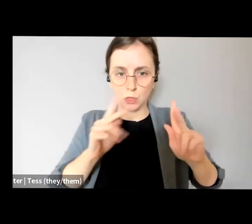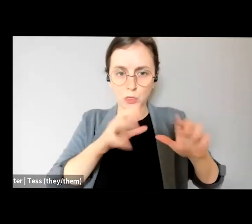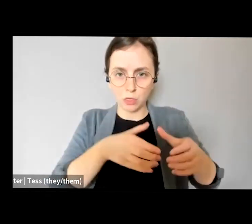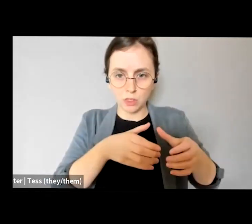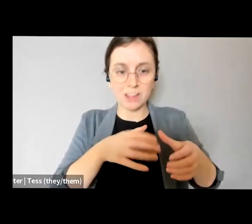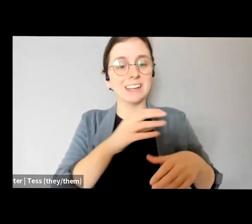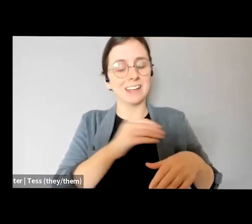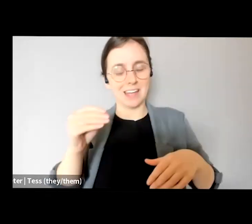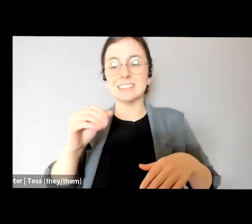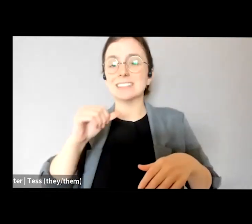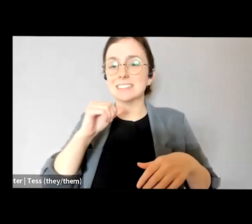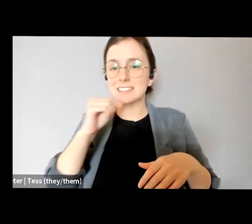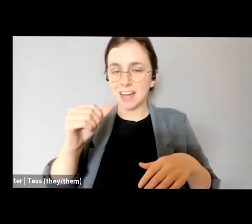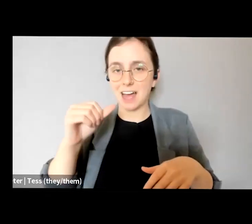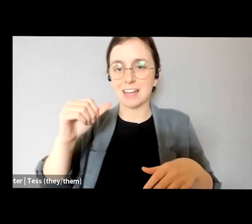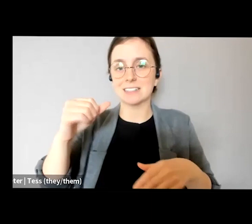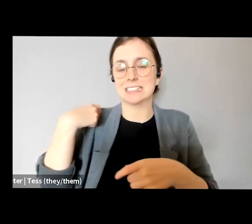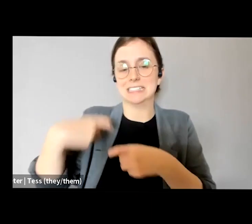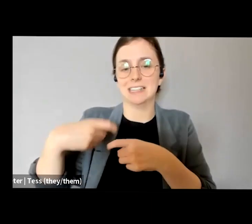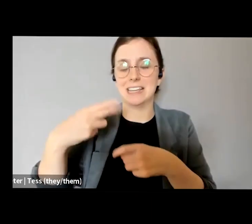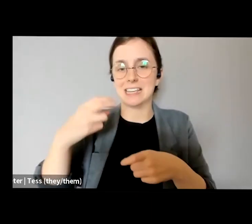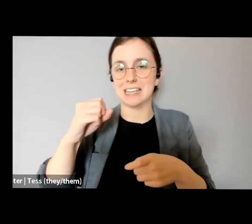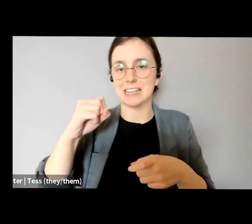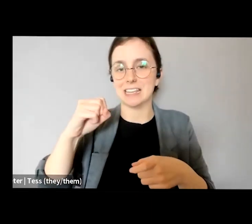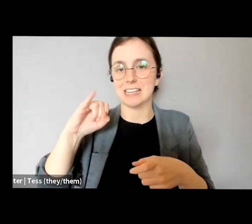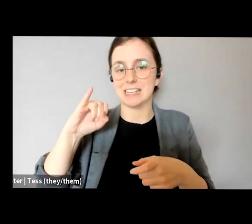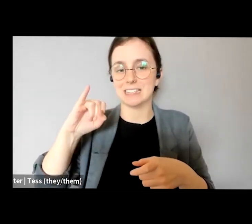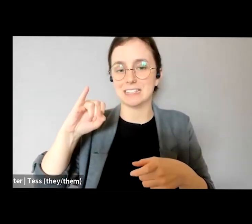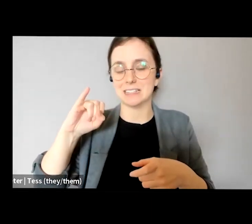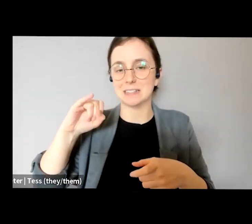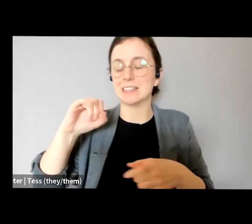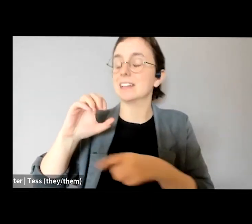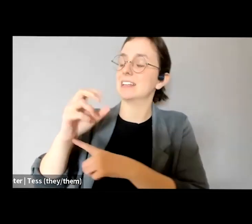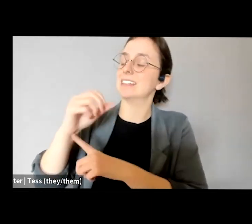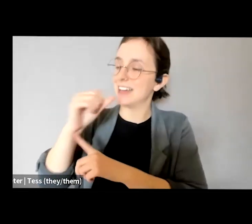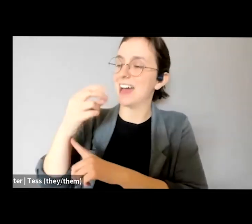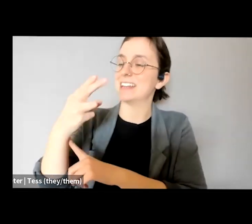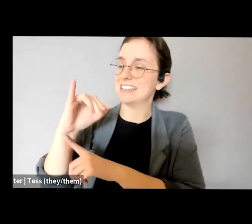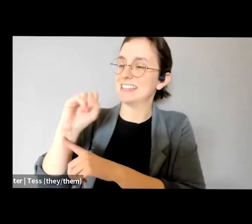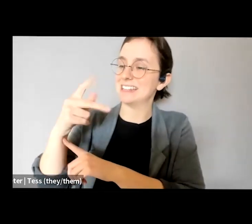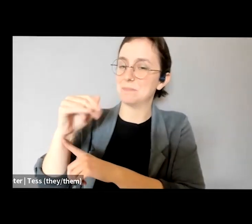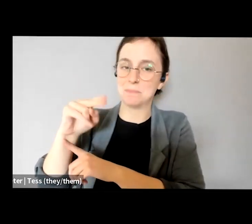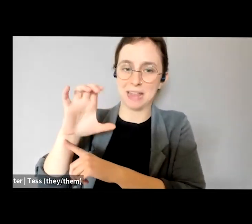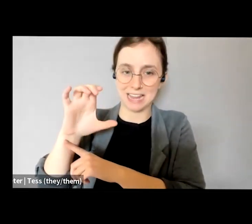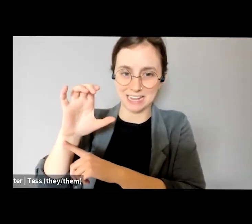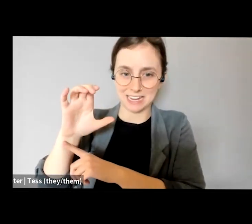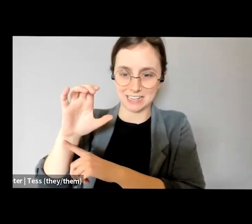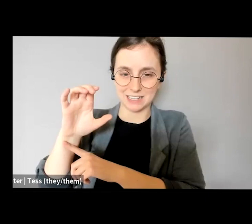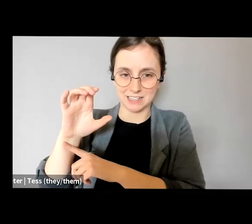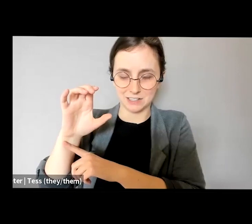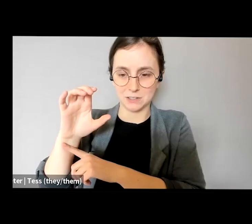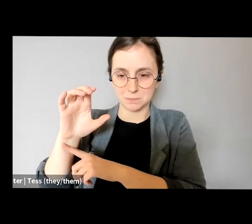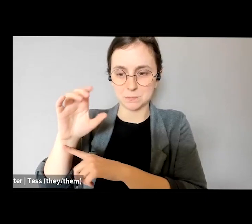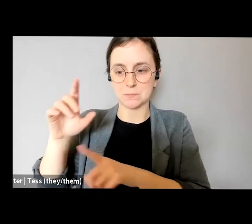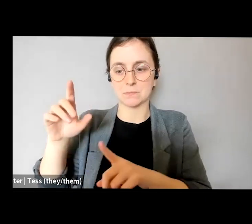non-Hispanic white adolescents, where rates have risen dramatically. They've also risen quite dramatically in other populations